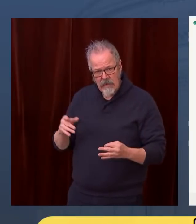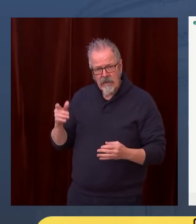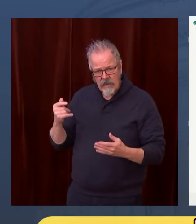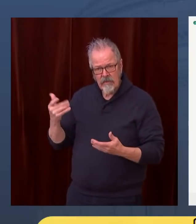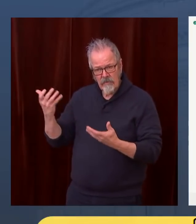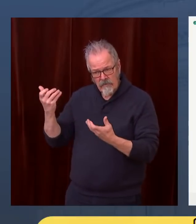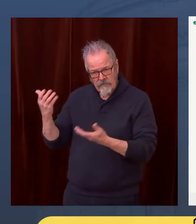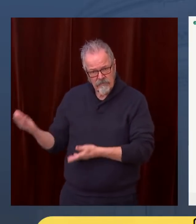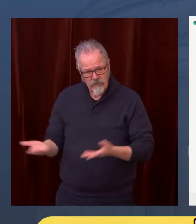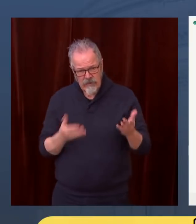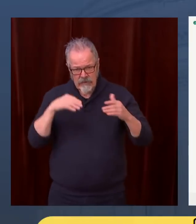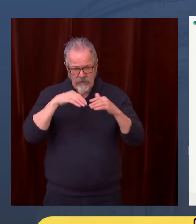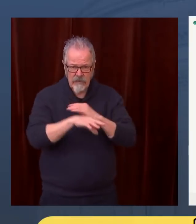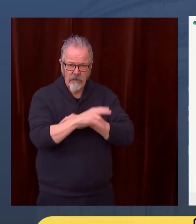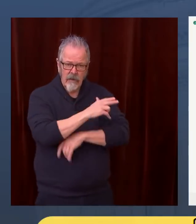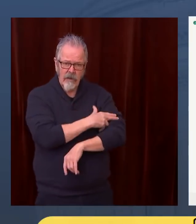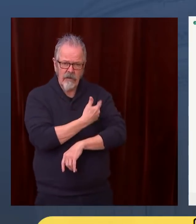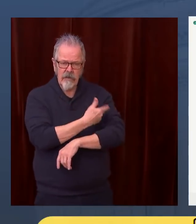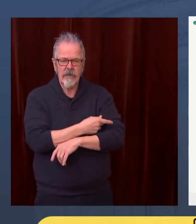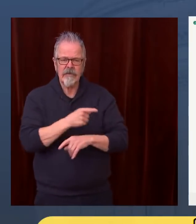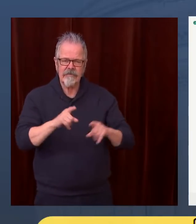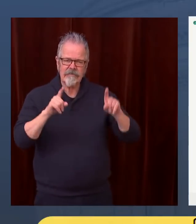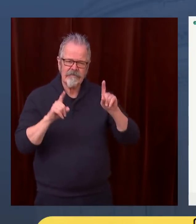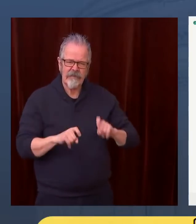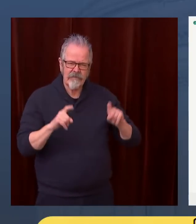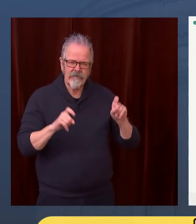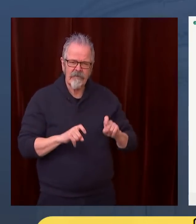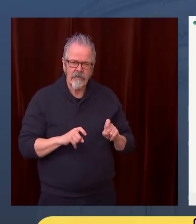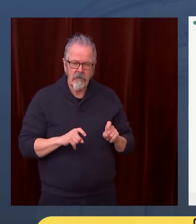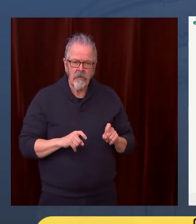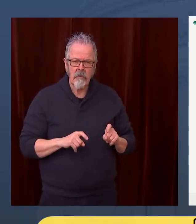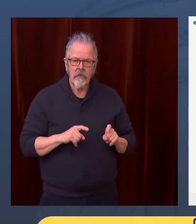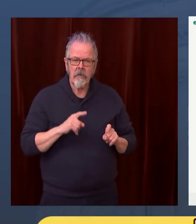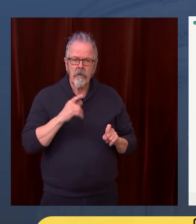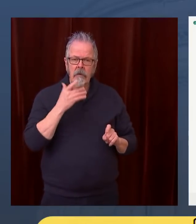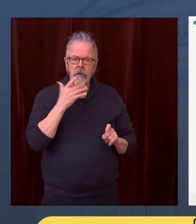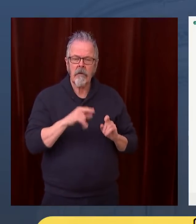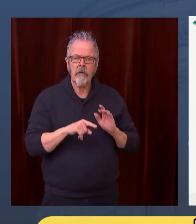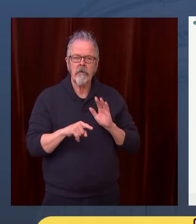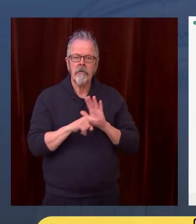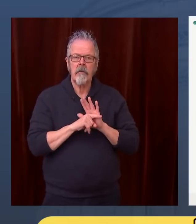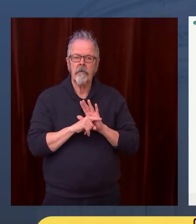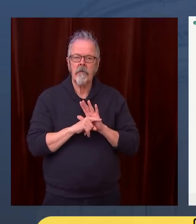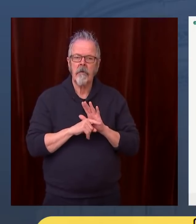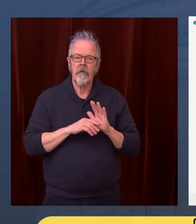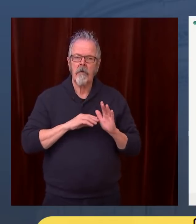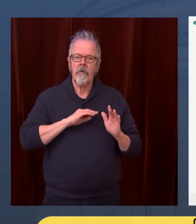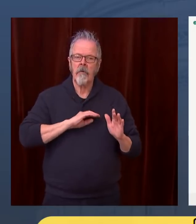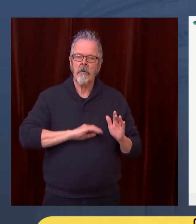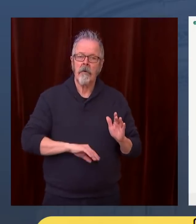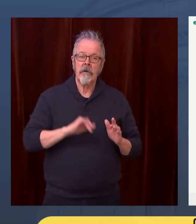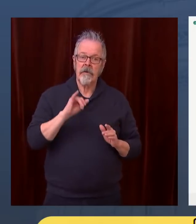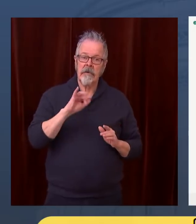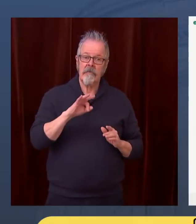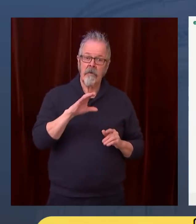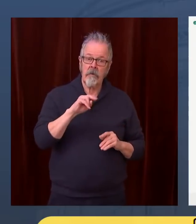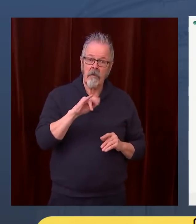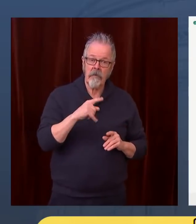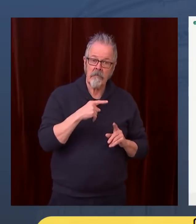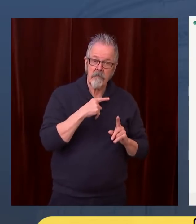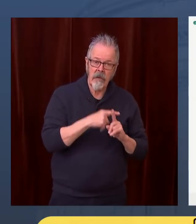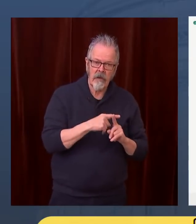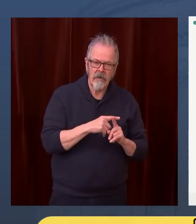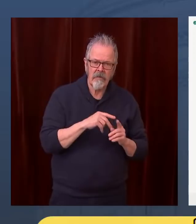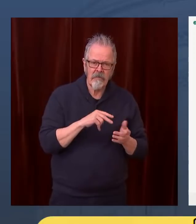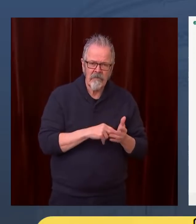individual was tested. Unfortunately, that test came back negative. If that test had come back positive, it does not mean that individual was admitted